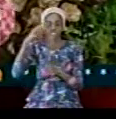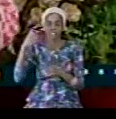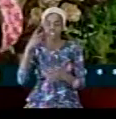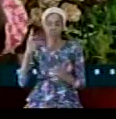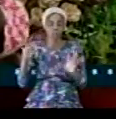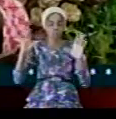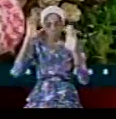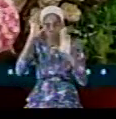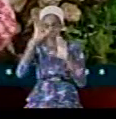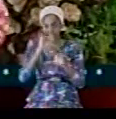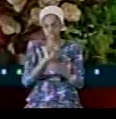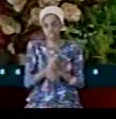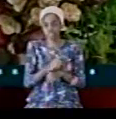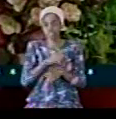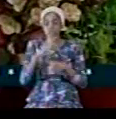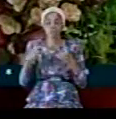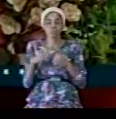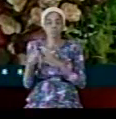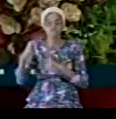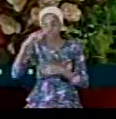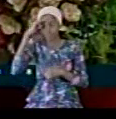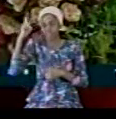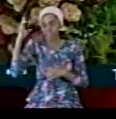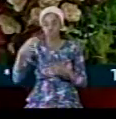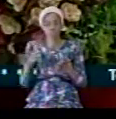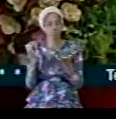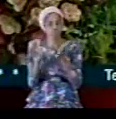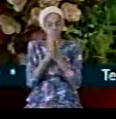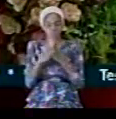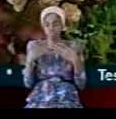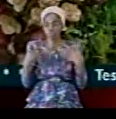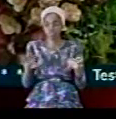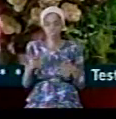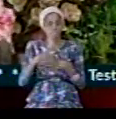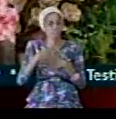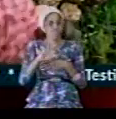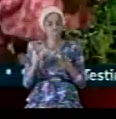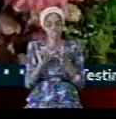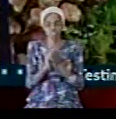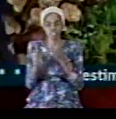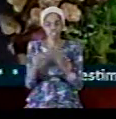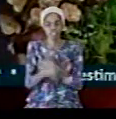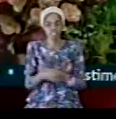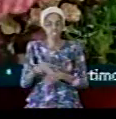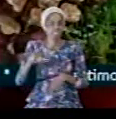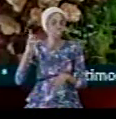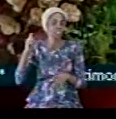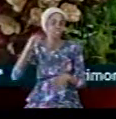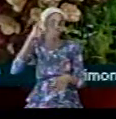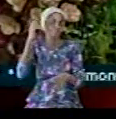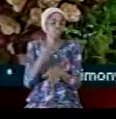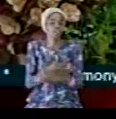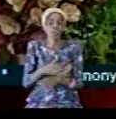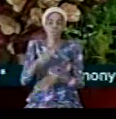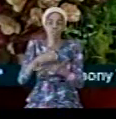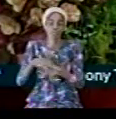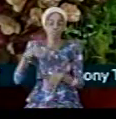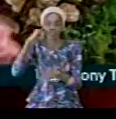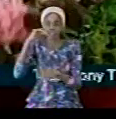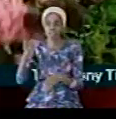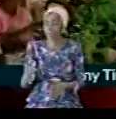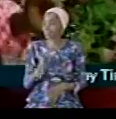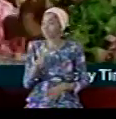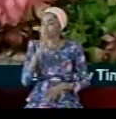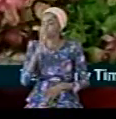of God come pray for us, finish my sister. After that day, my daughter called me. He said, Mommy,